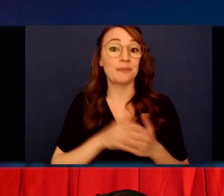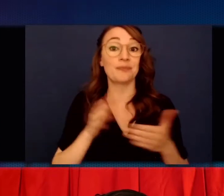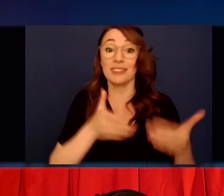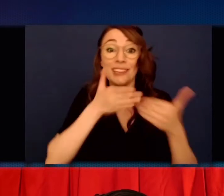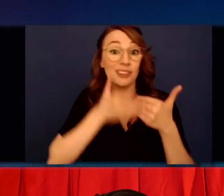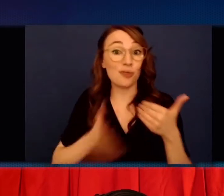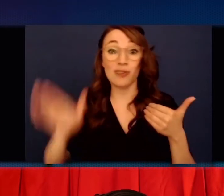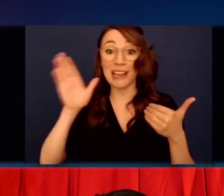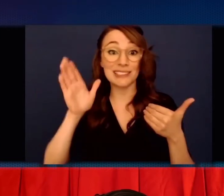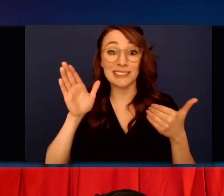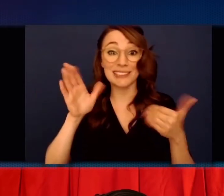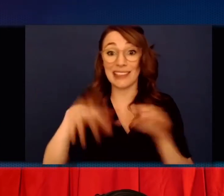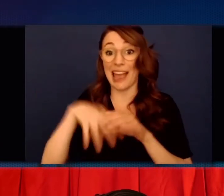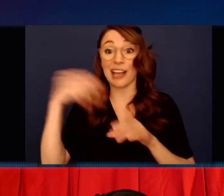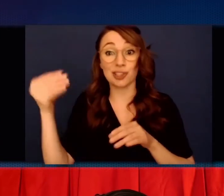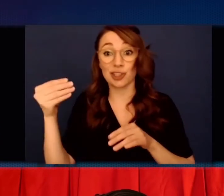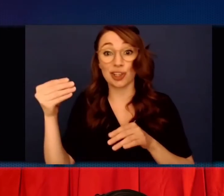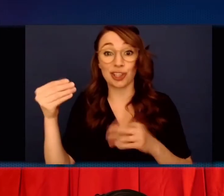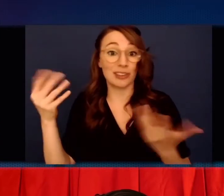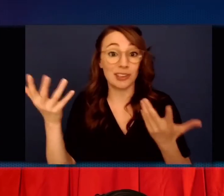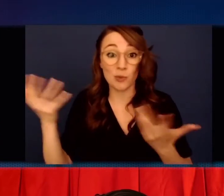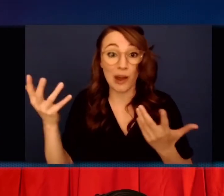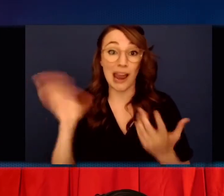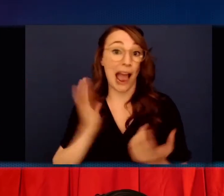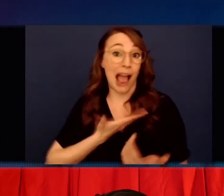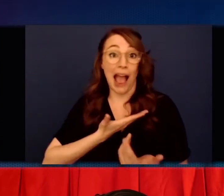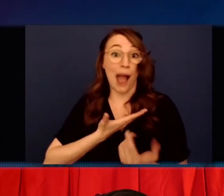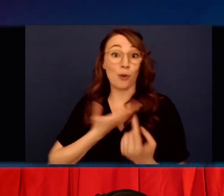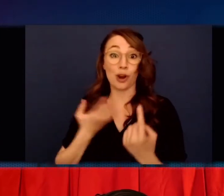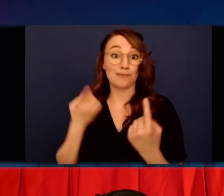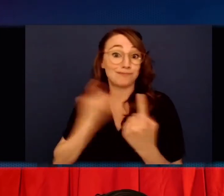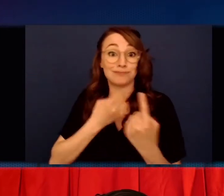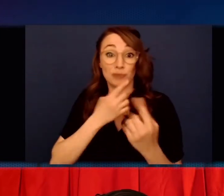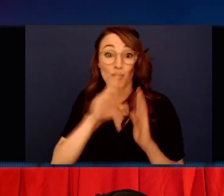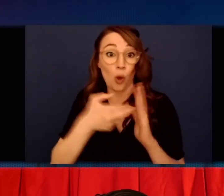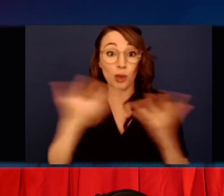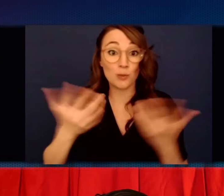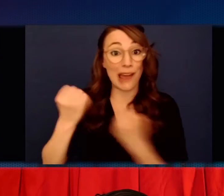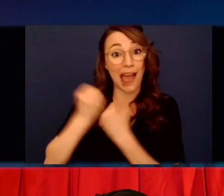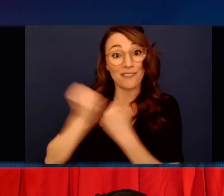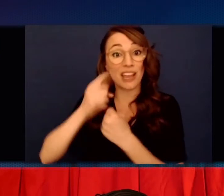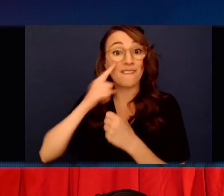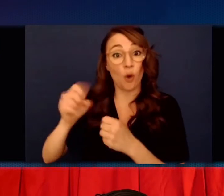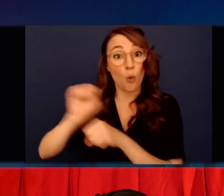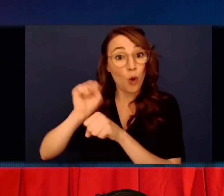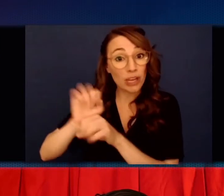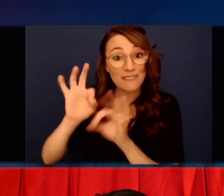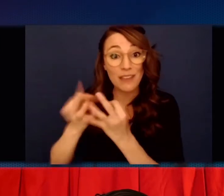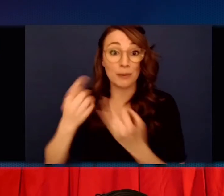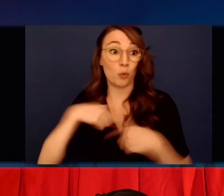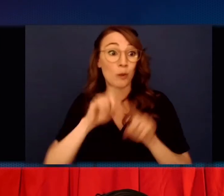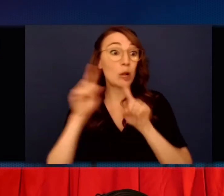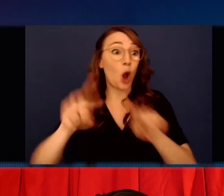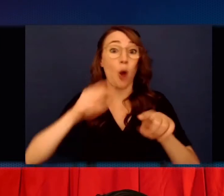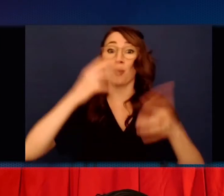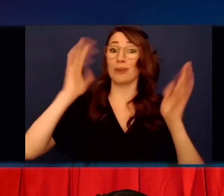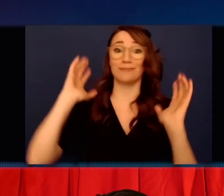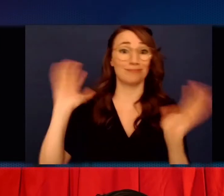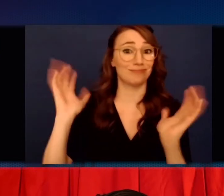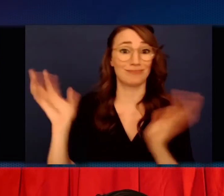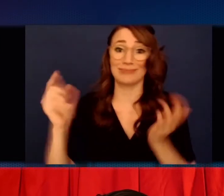primary role is to advocate for working families, and we're out talking about working families a lot.